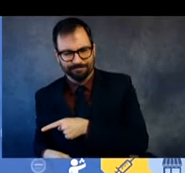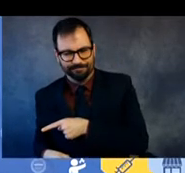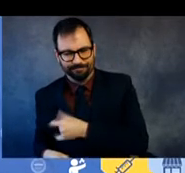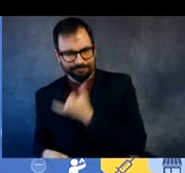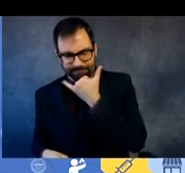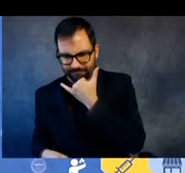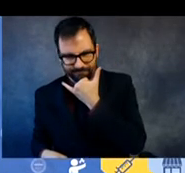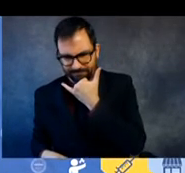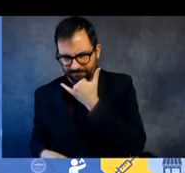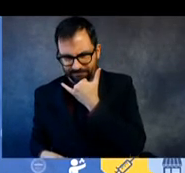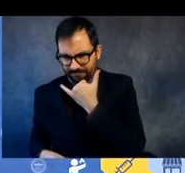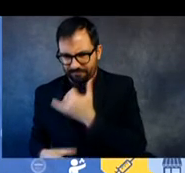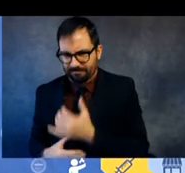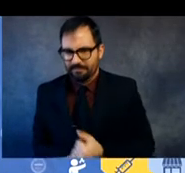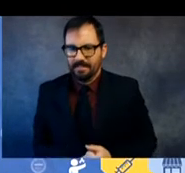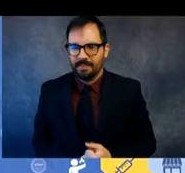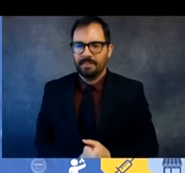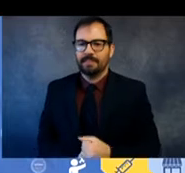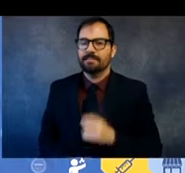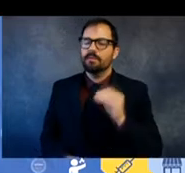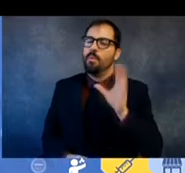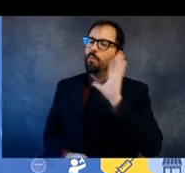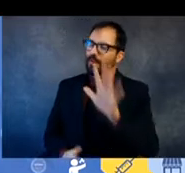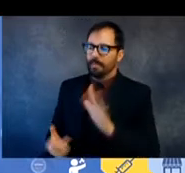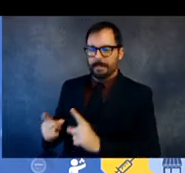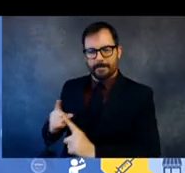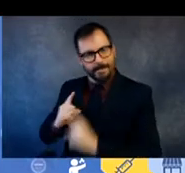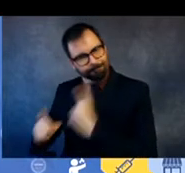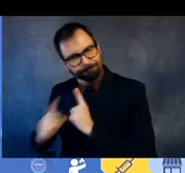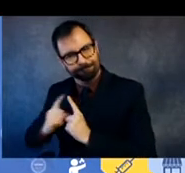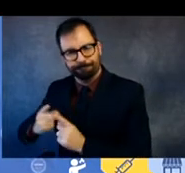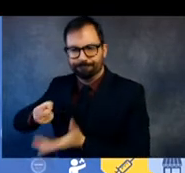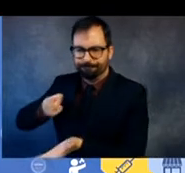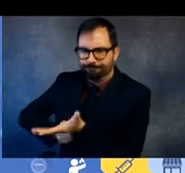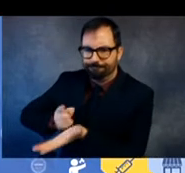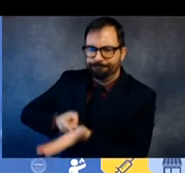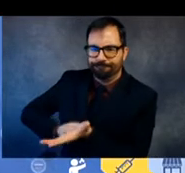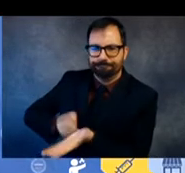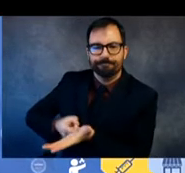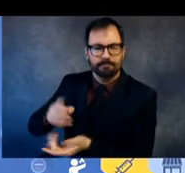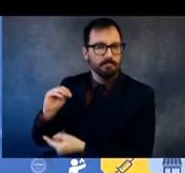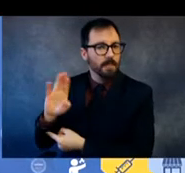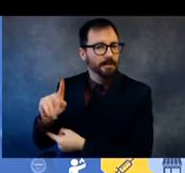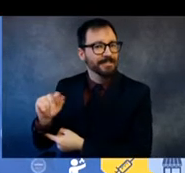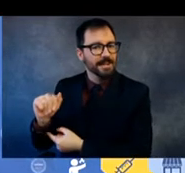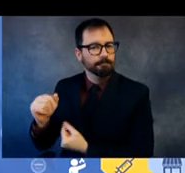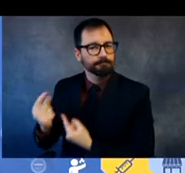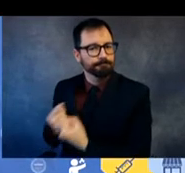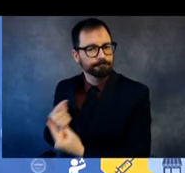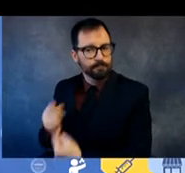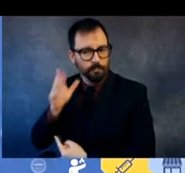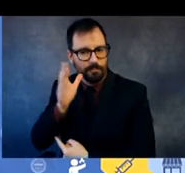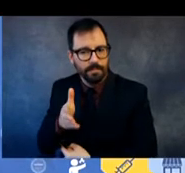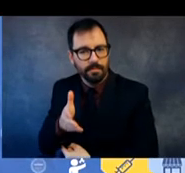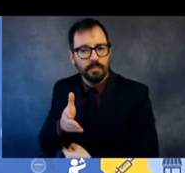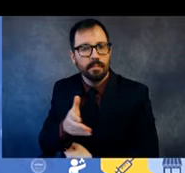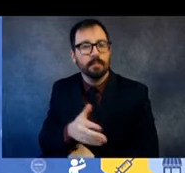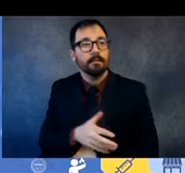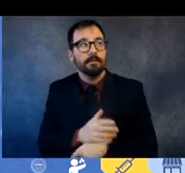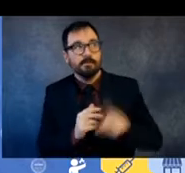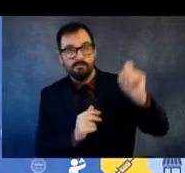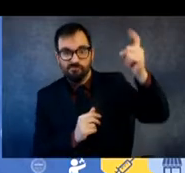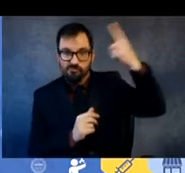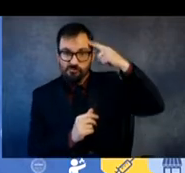to those same taxpayers. That doesn't work for us. So we're going to have some hard discussions with the MBTA and